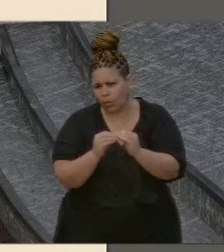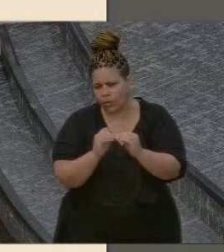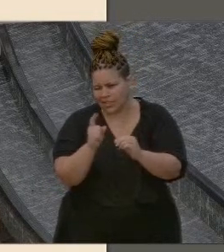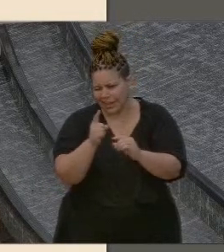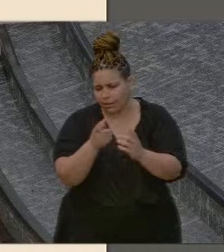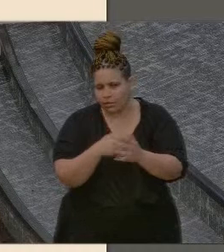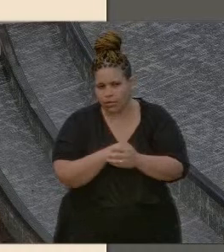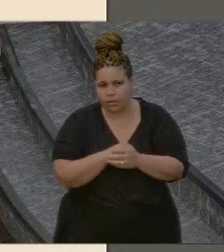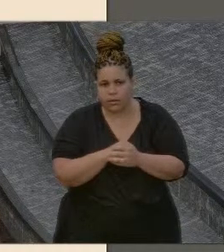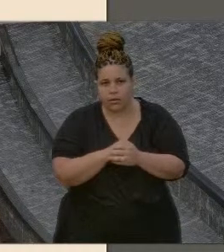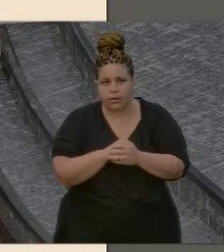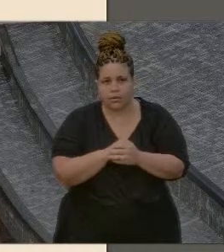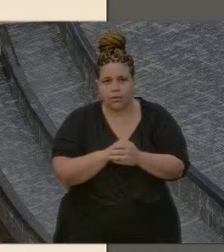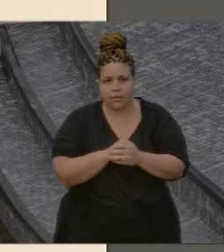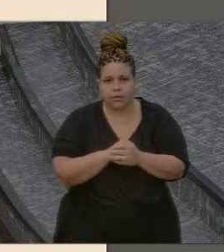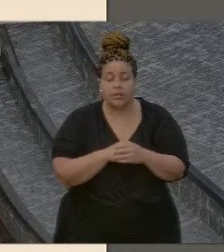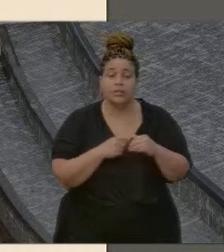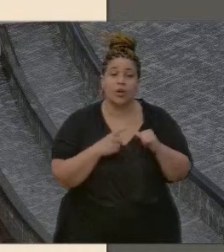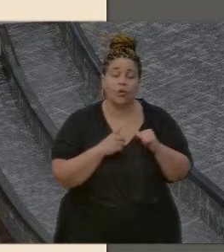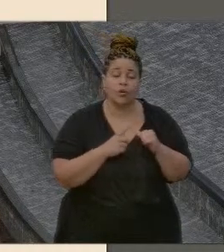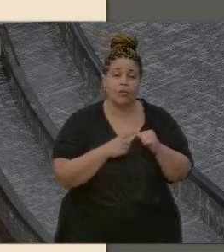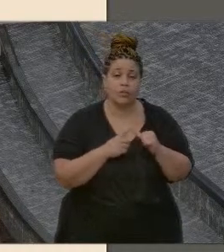So for the first